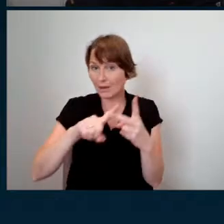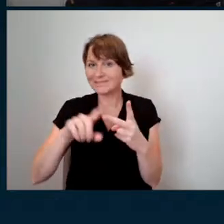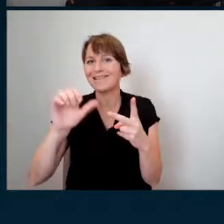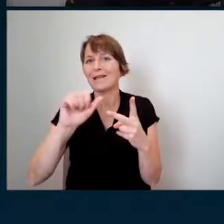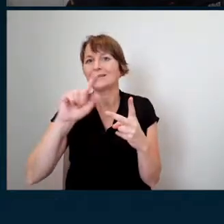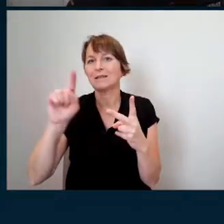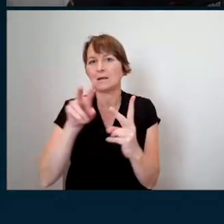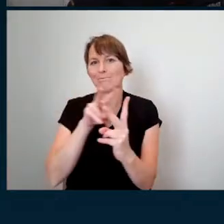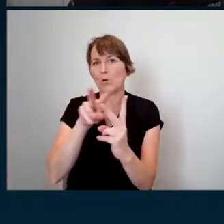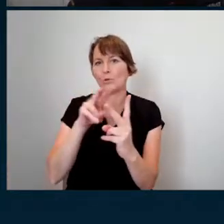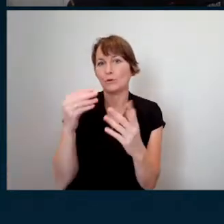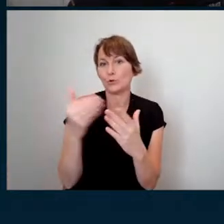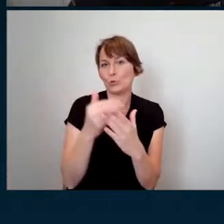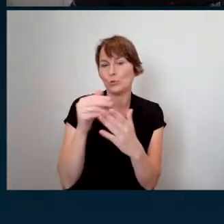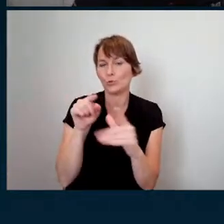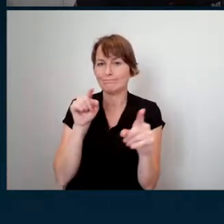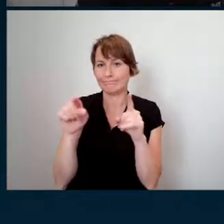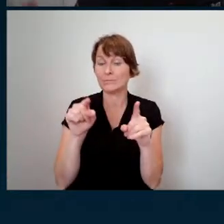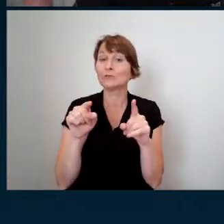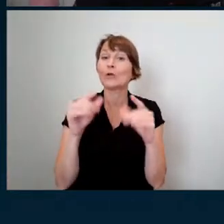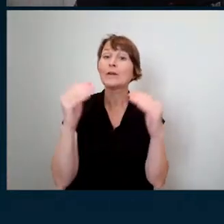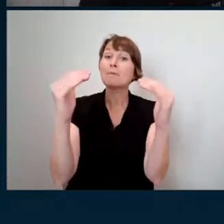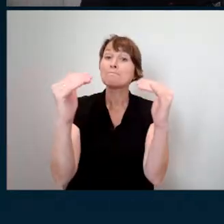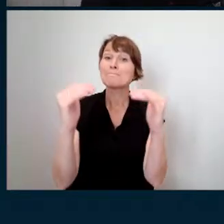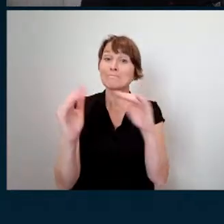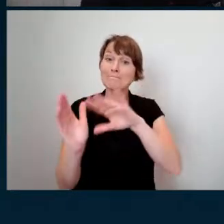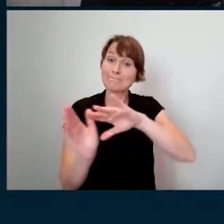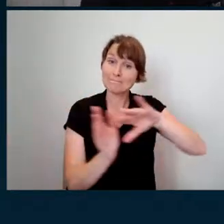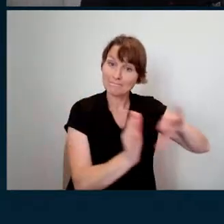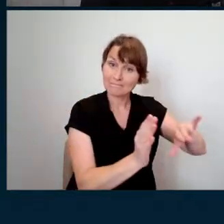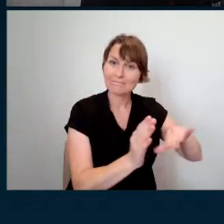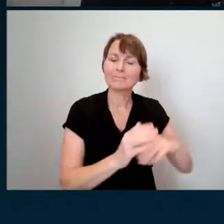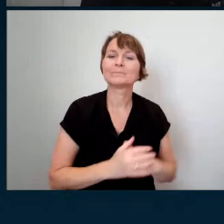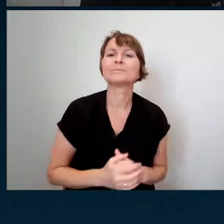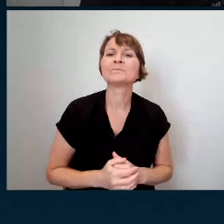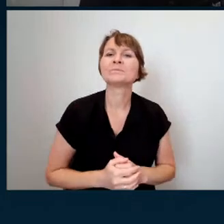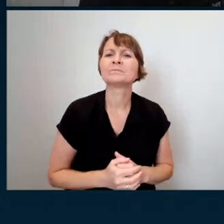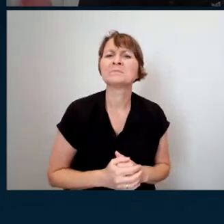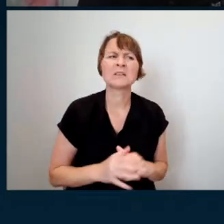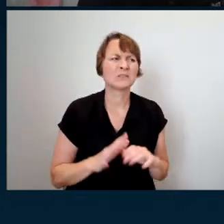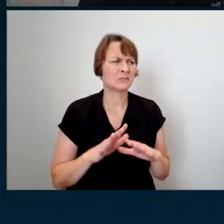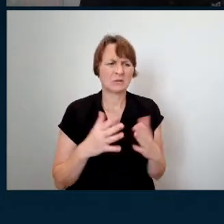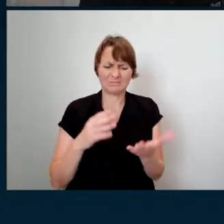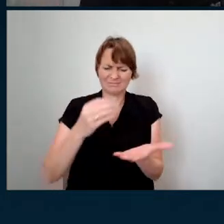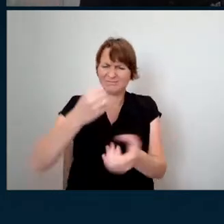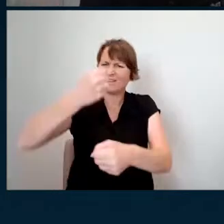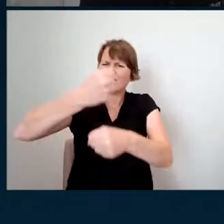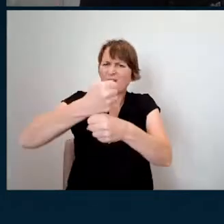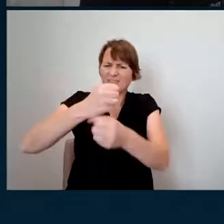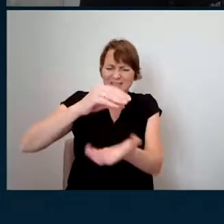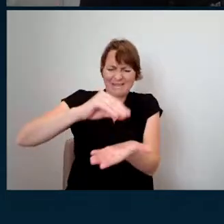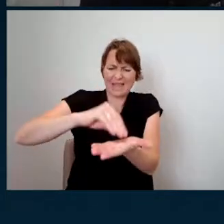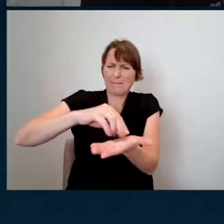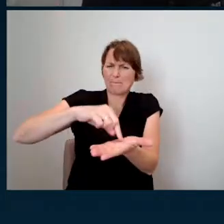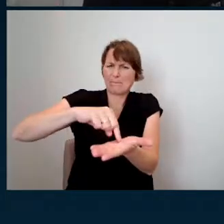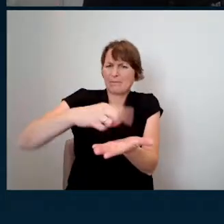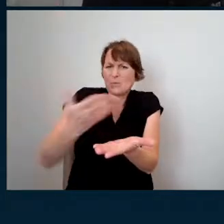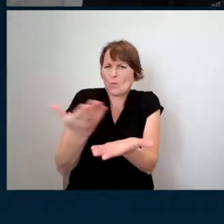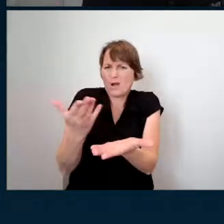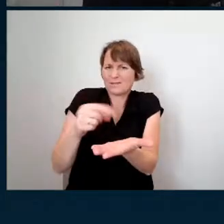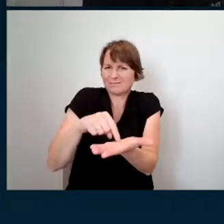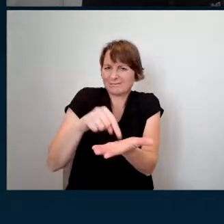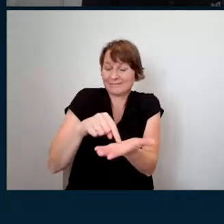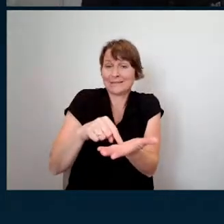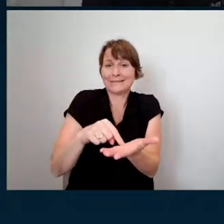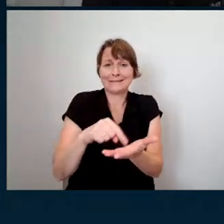So that's automation accounts. Now let's consider what a function app is. And this is a really basic display